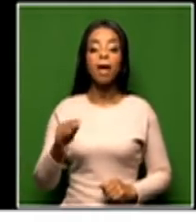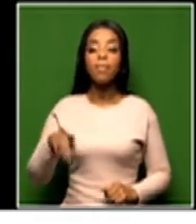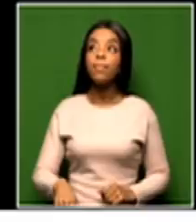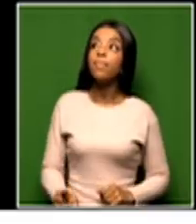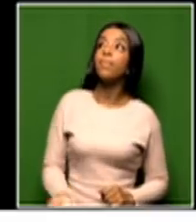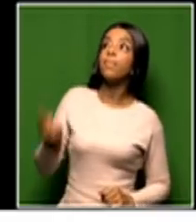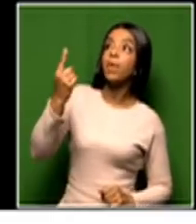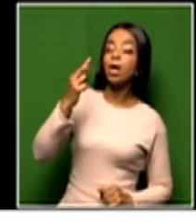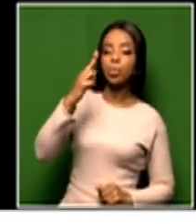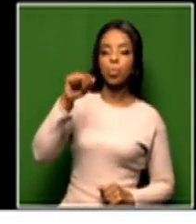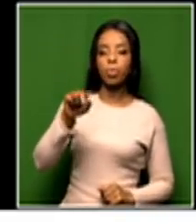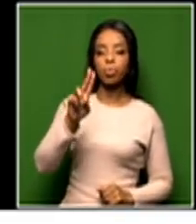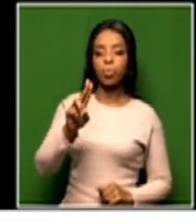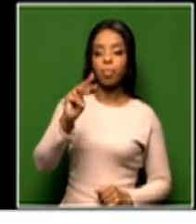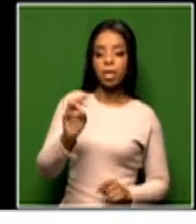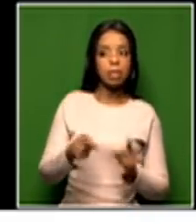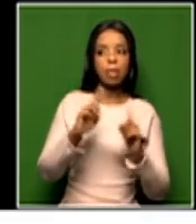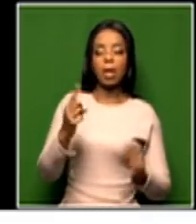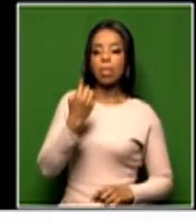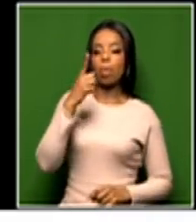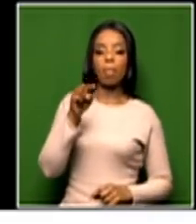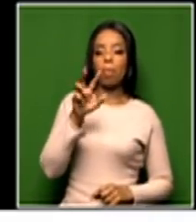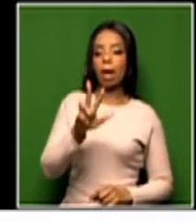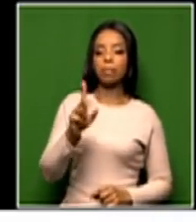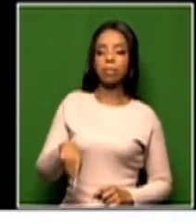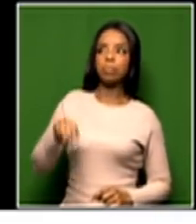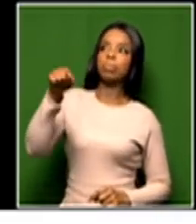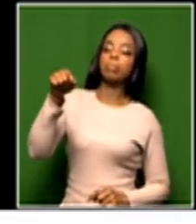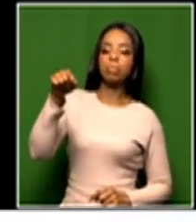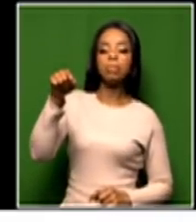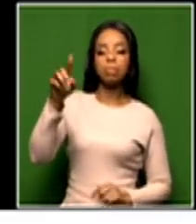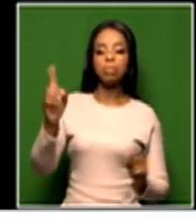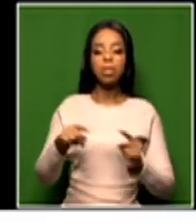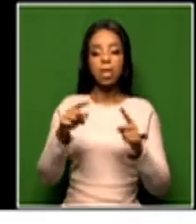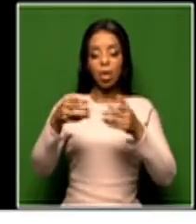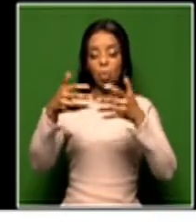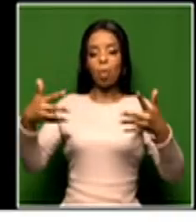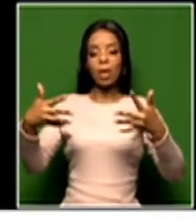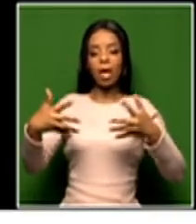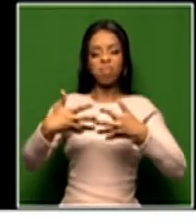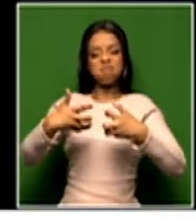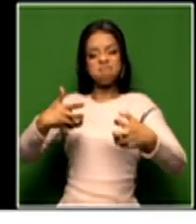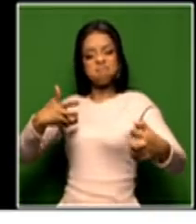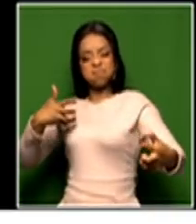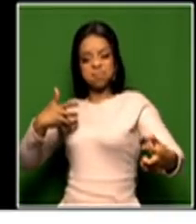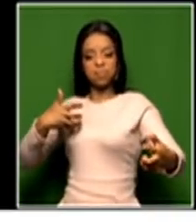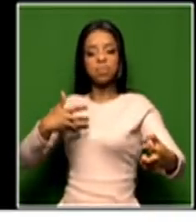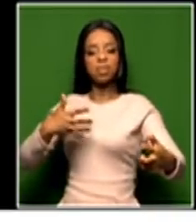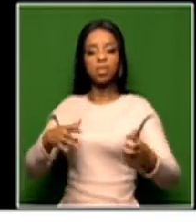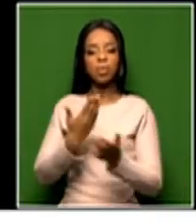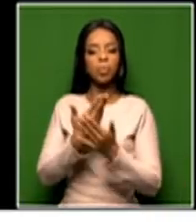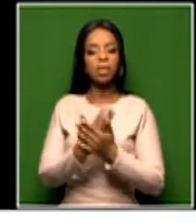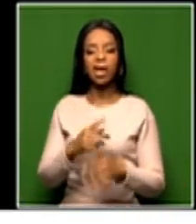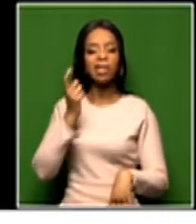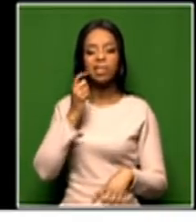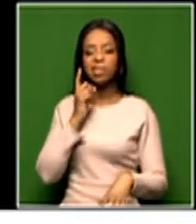It's 1.8 meters high. The wire is overstretched, and you can literally just break